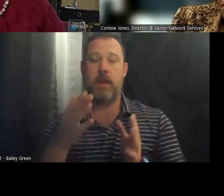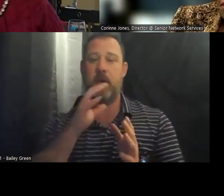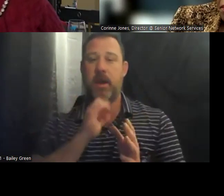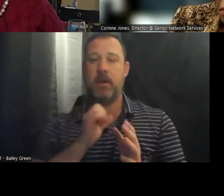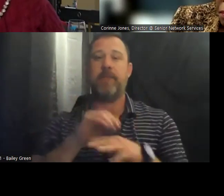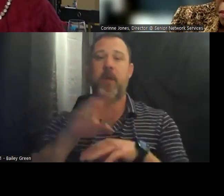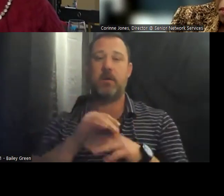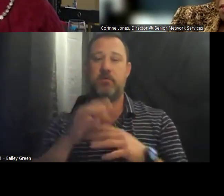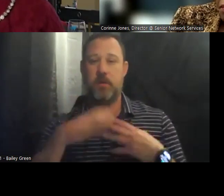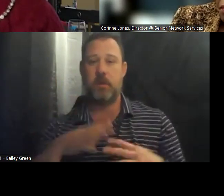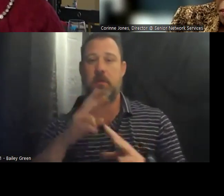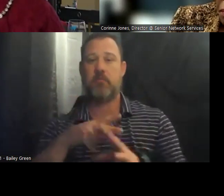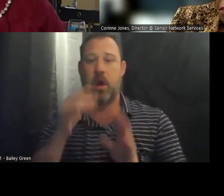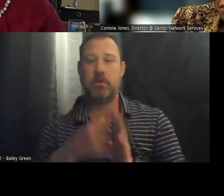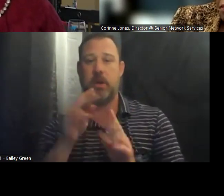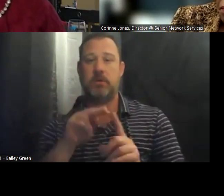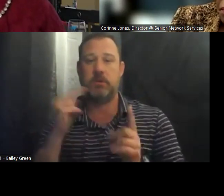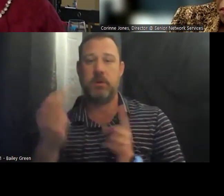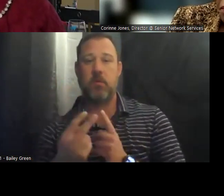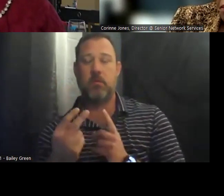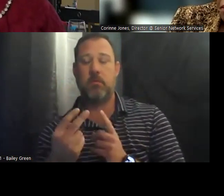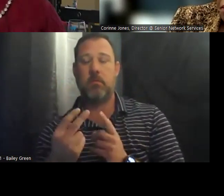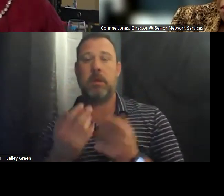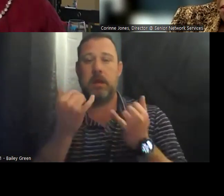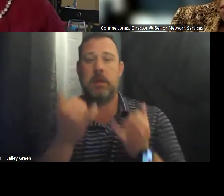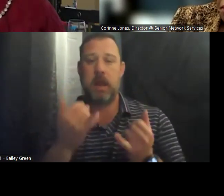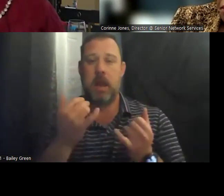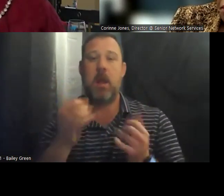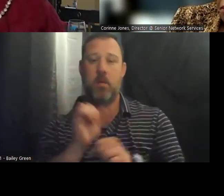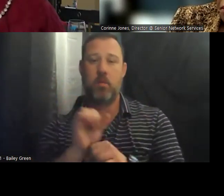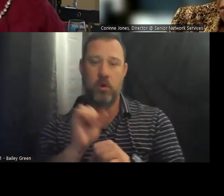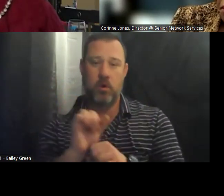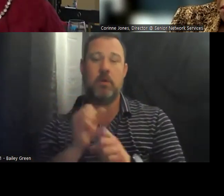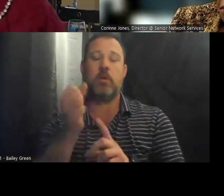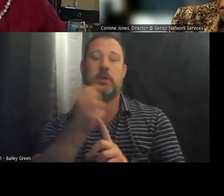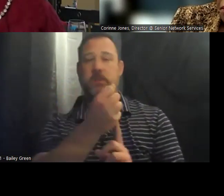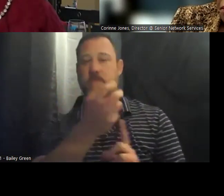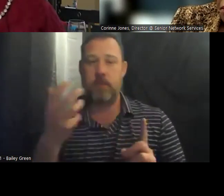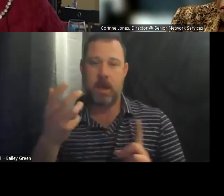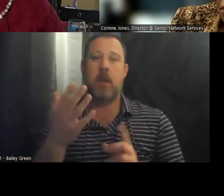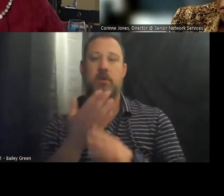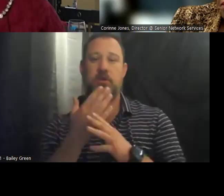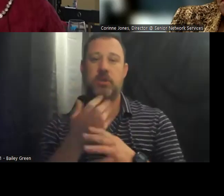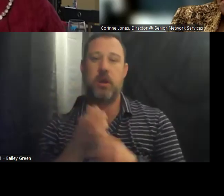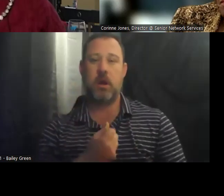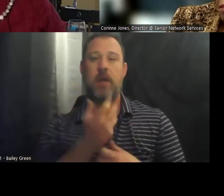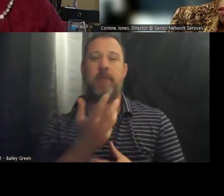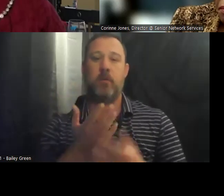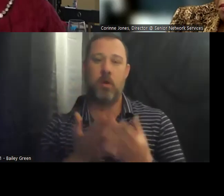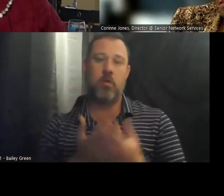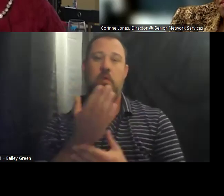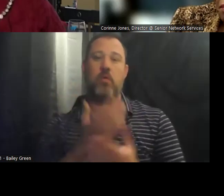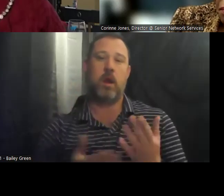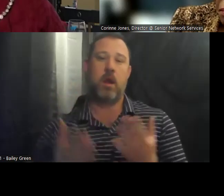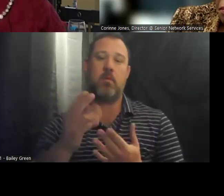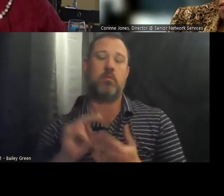advisory committee project scope. And we are now working with them to expand those house sharing efforts throughout our